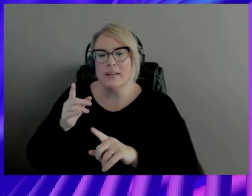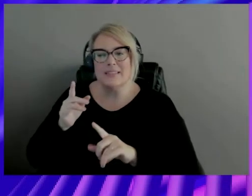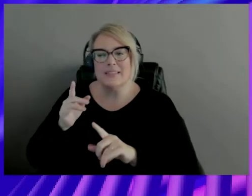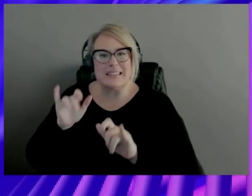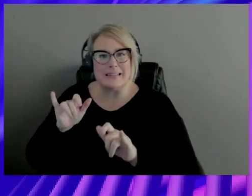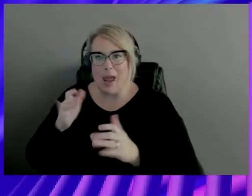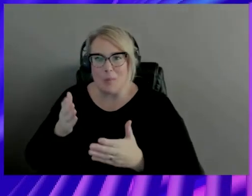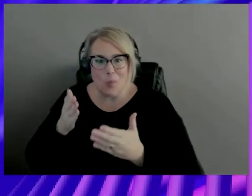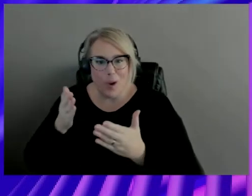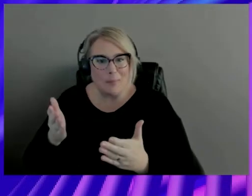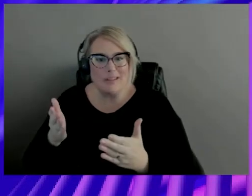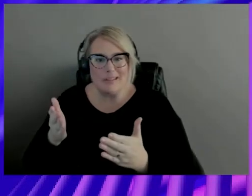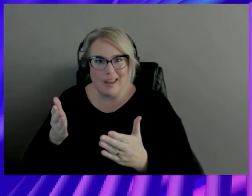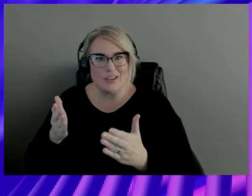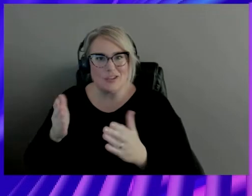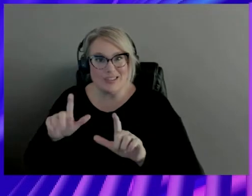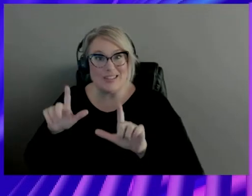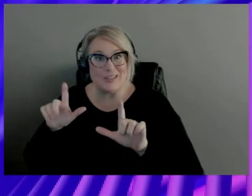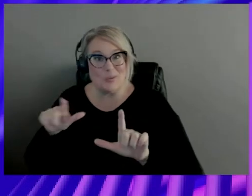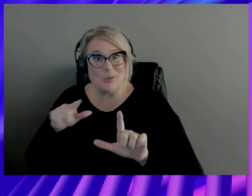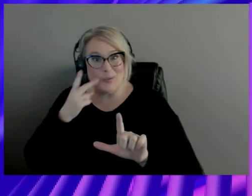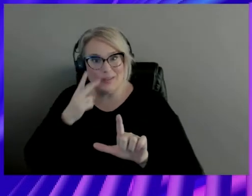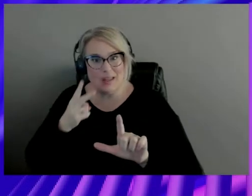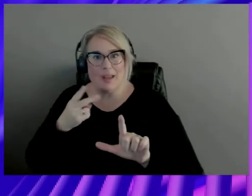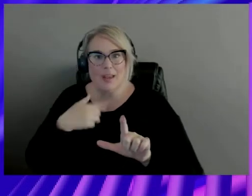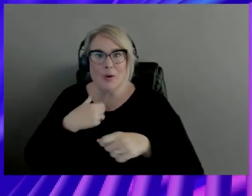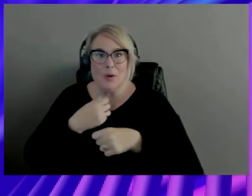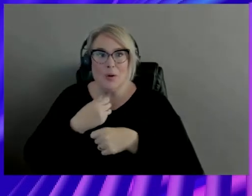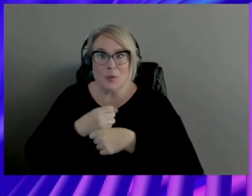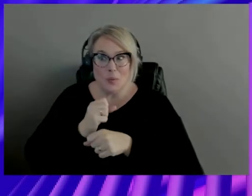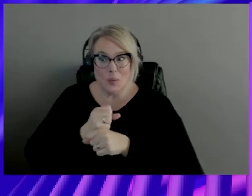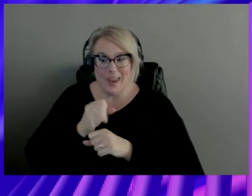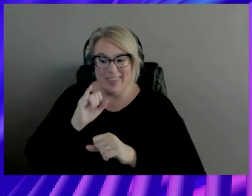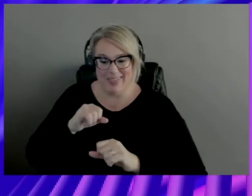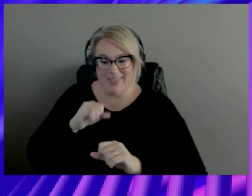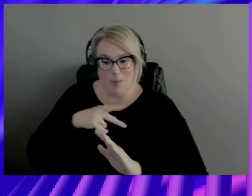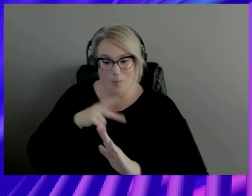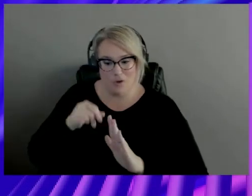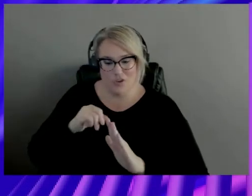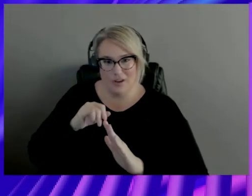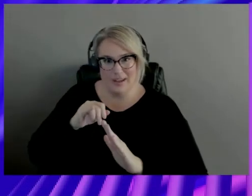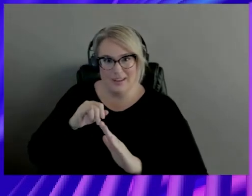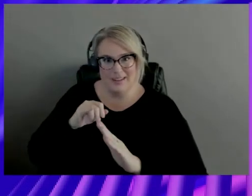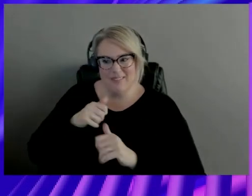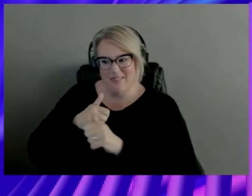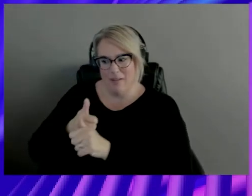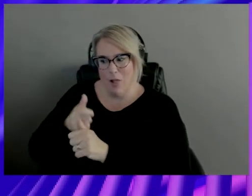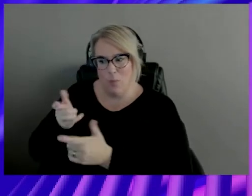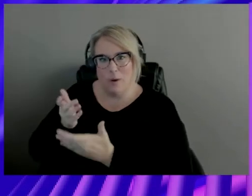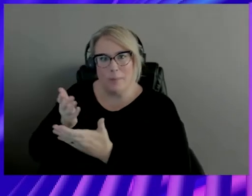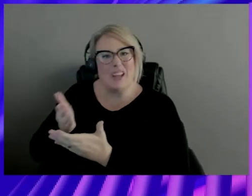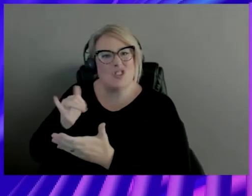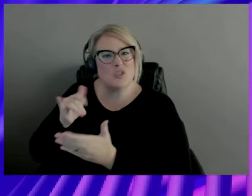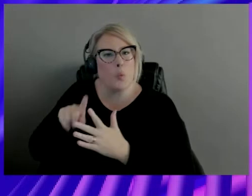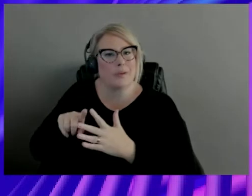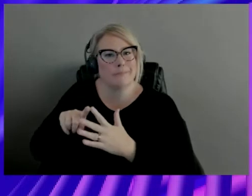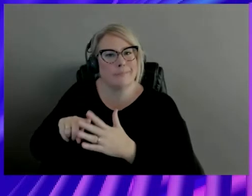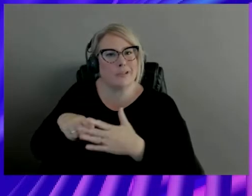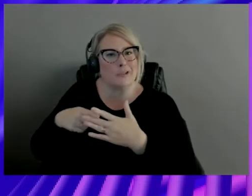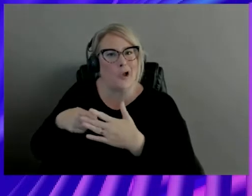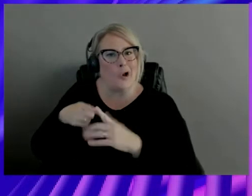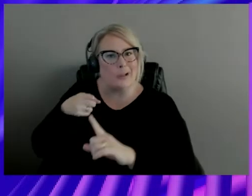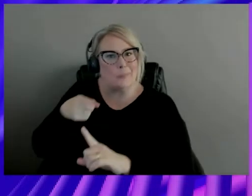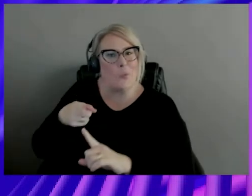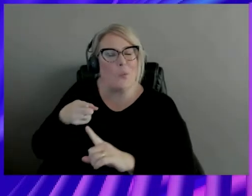recommendations screen to say, I want to create a deployment project based off of that recommendation, right? It's like the starting point. So you're not like creating